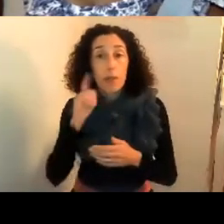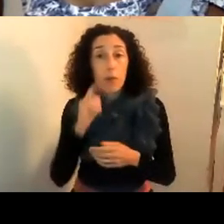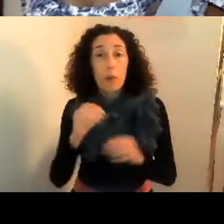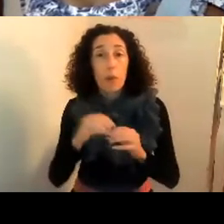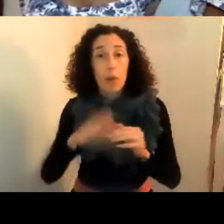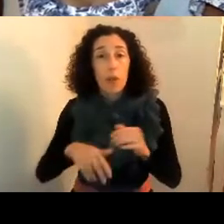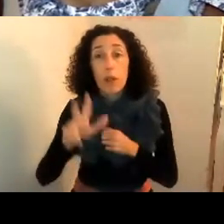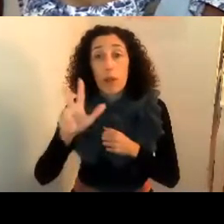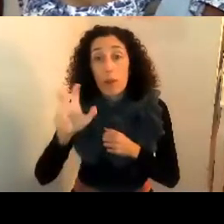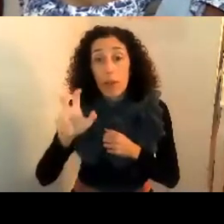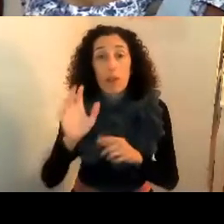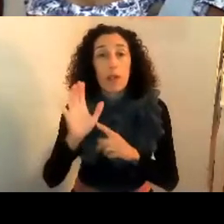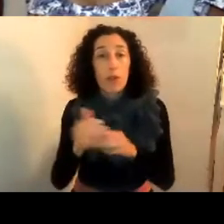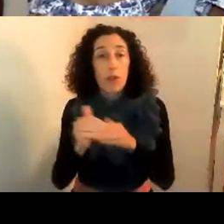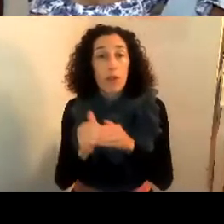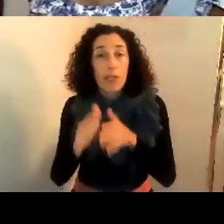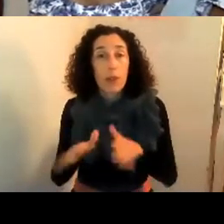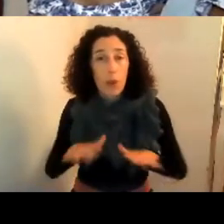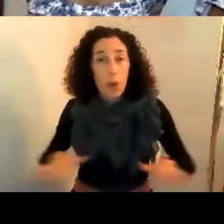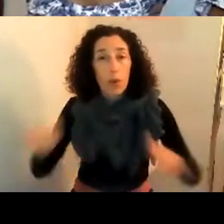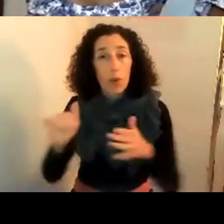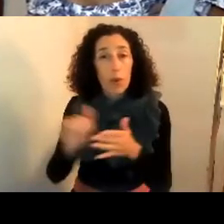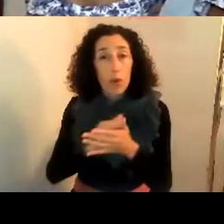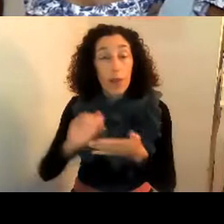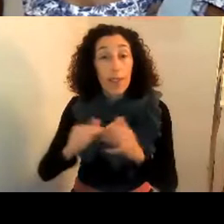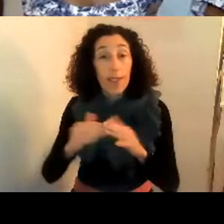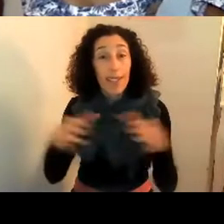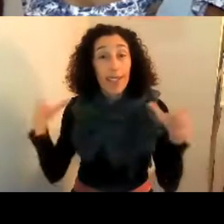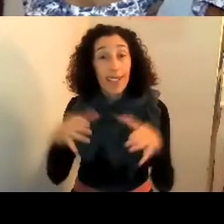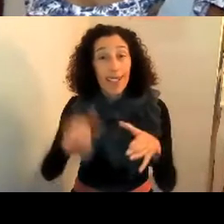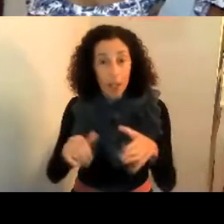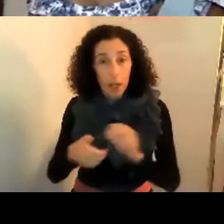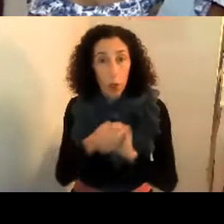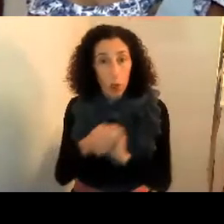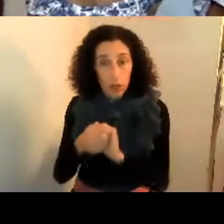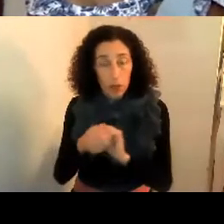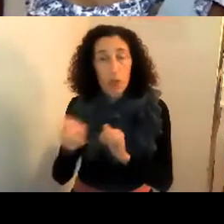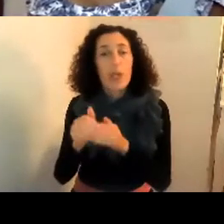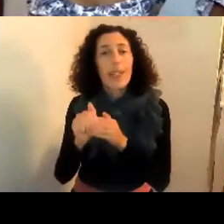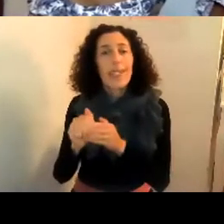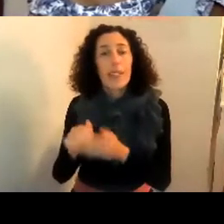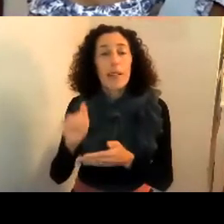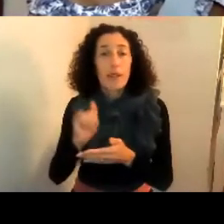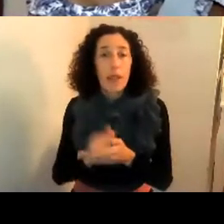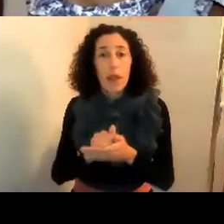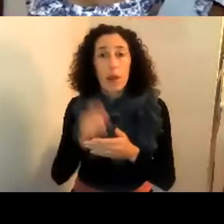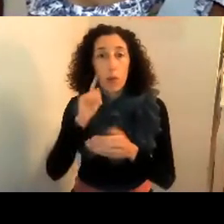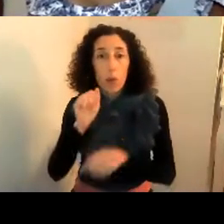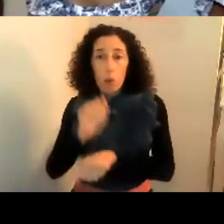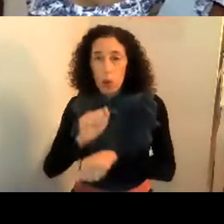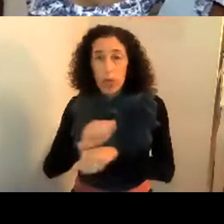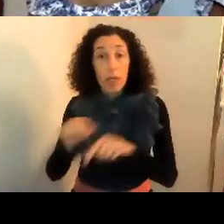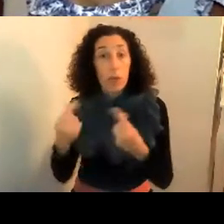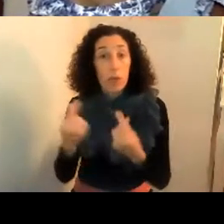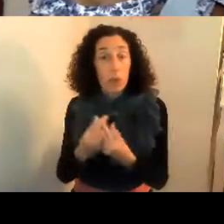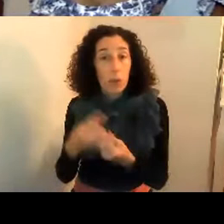from across New York City. She serves on that, or leads the reopening working group.